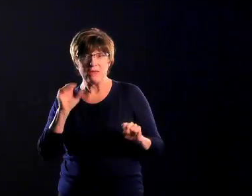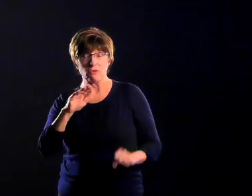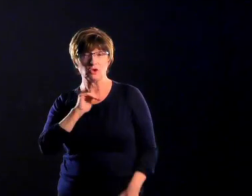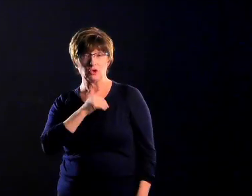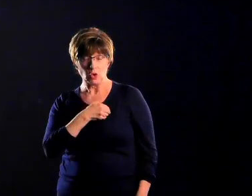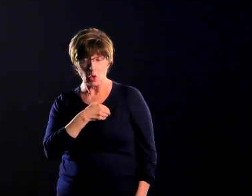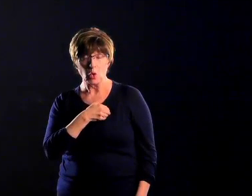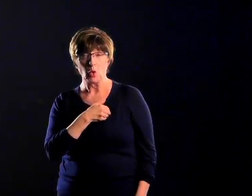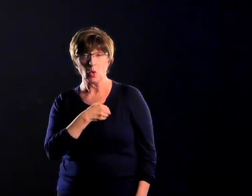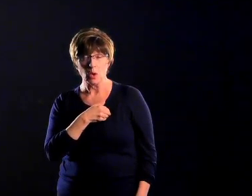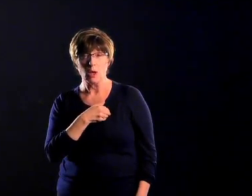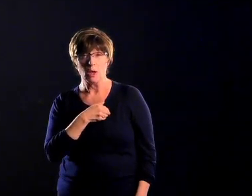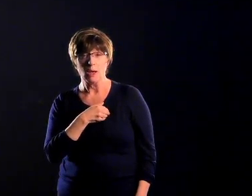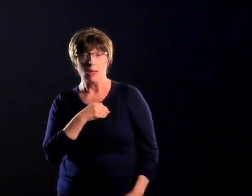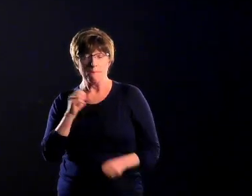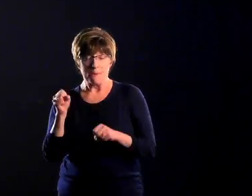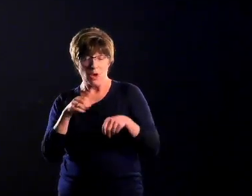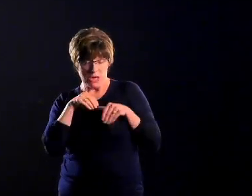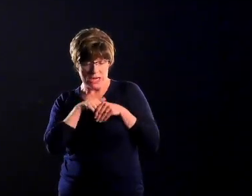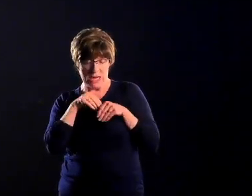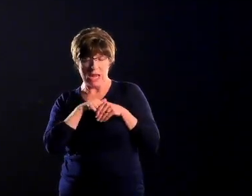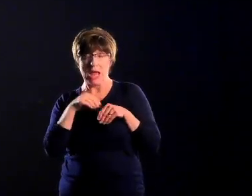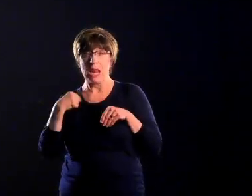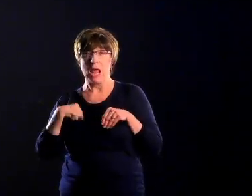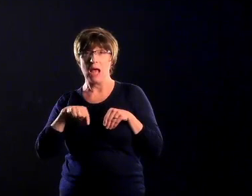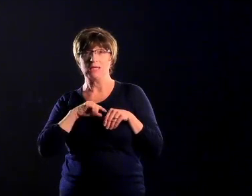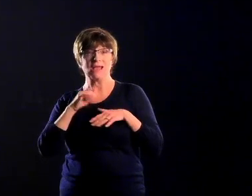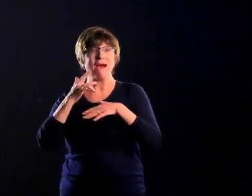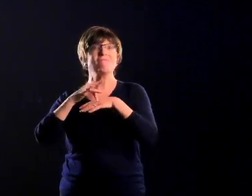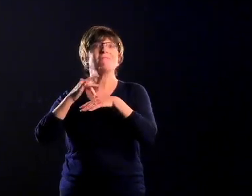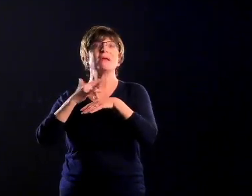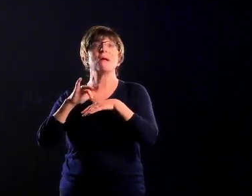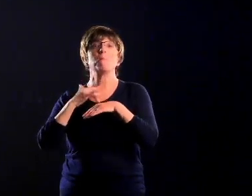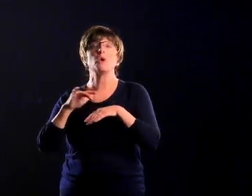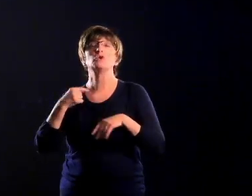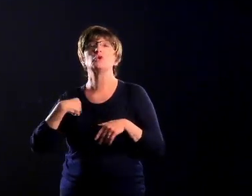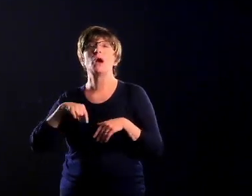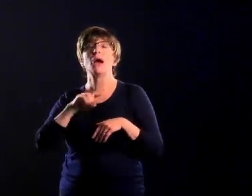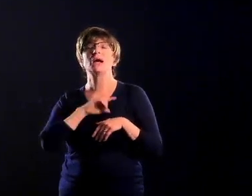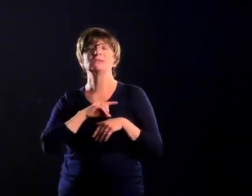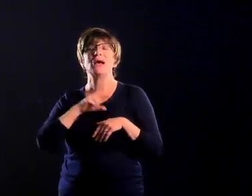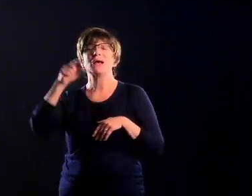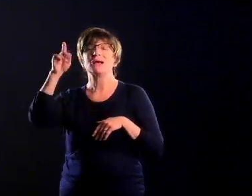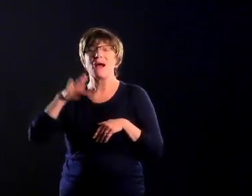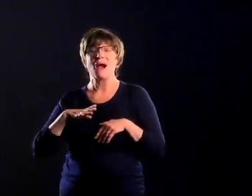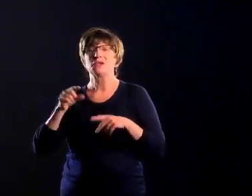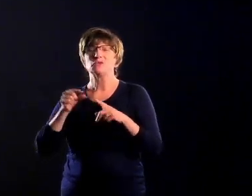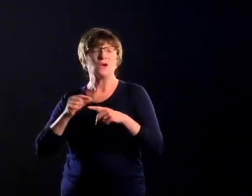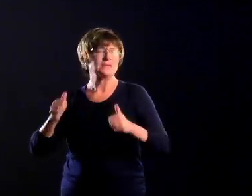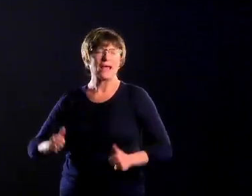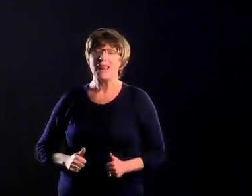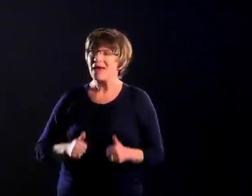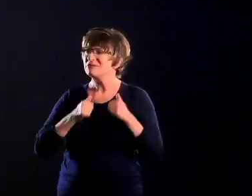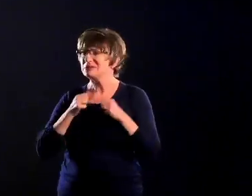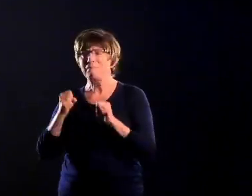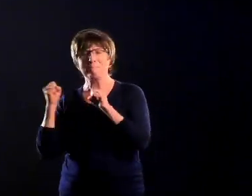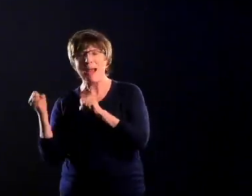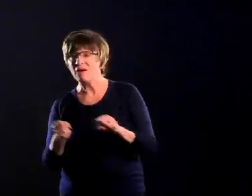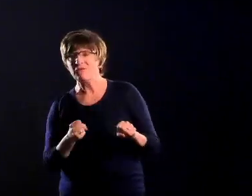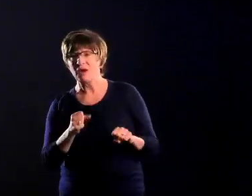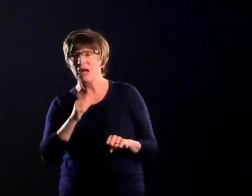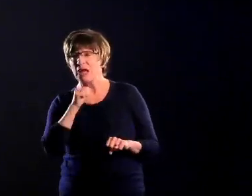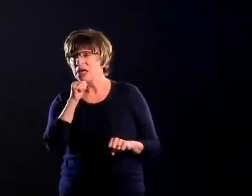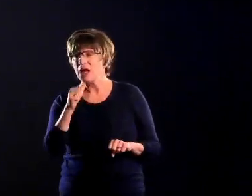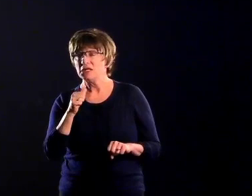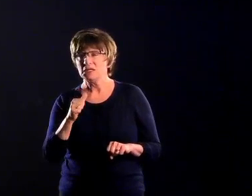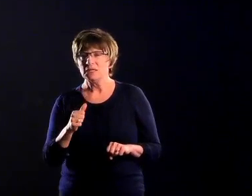The power that is in us. The power that is available to us because God's word is alive. It is powerful. It's not just something you